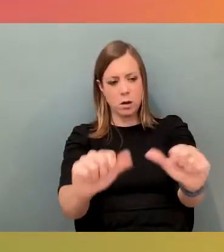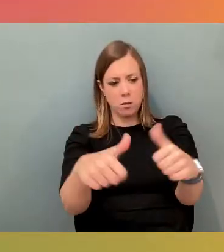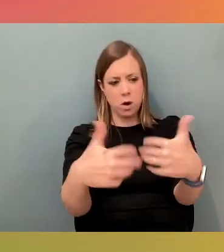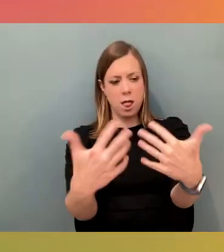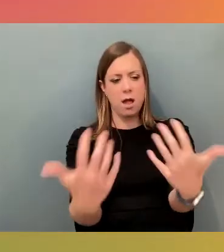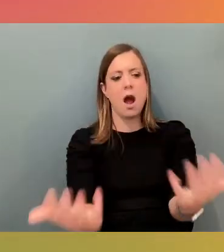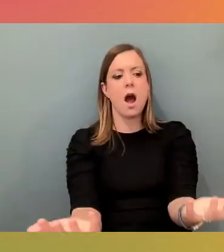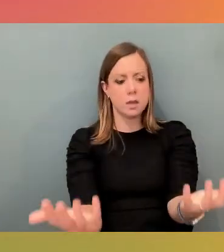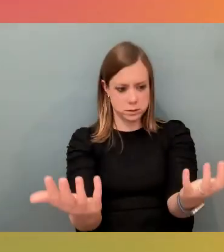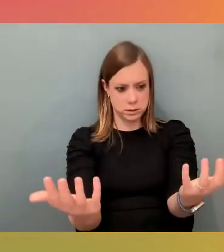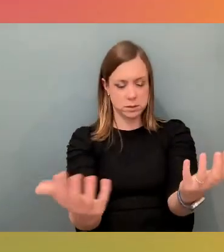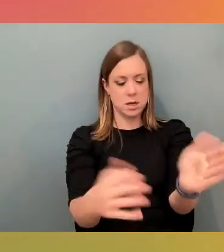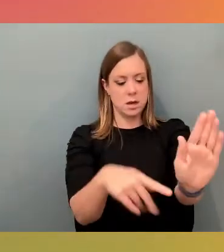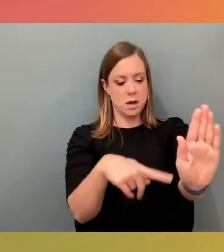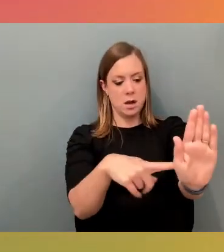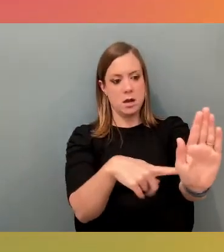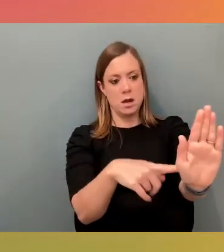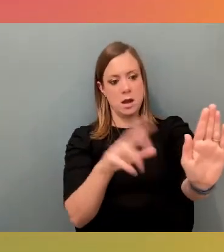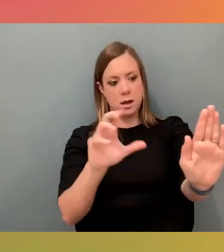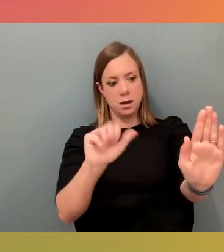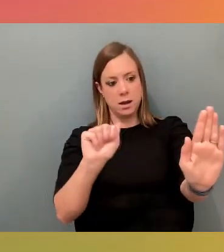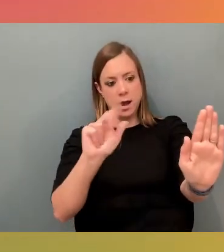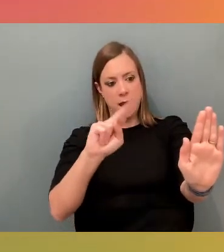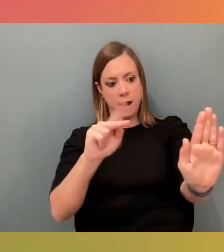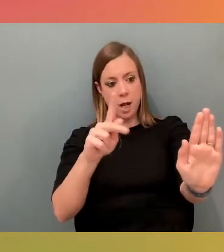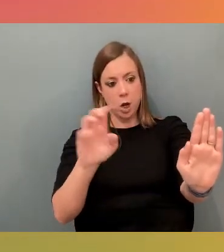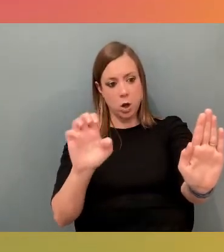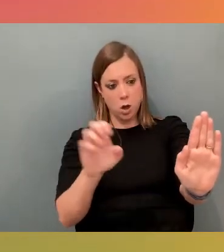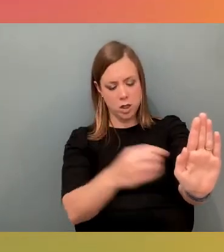Relaxing your ankles.